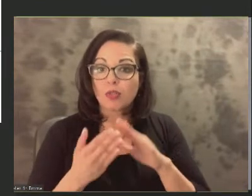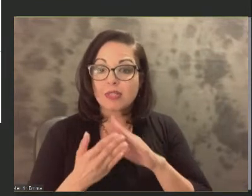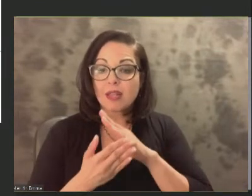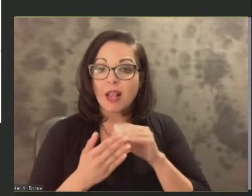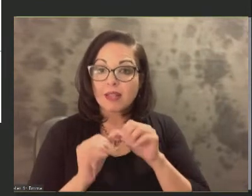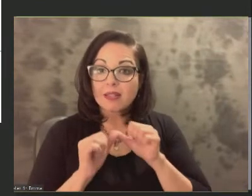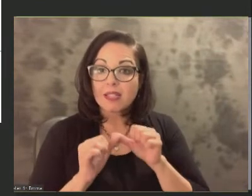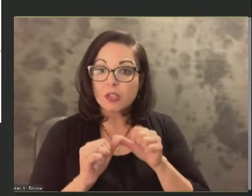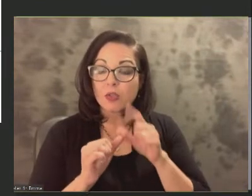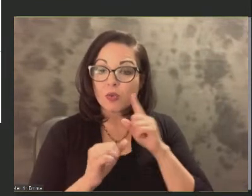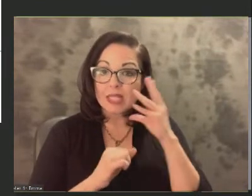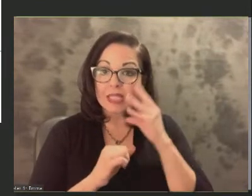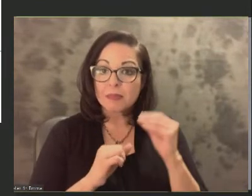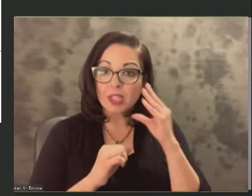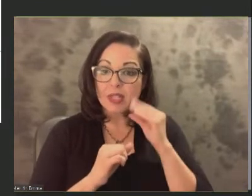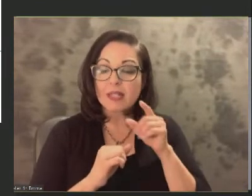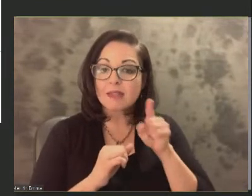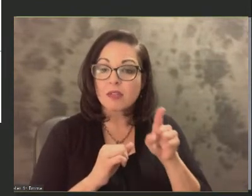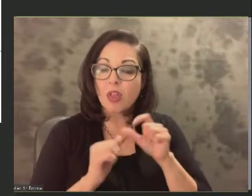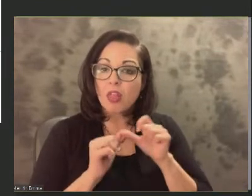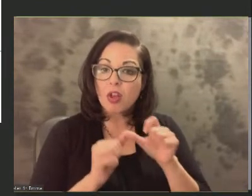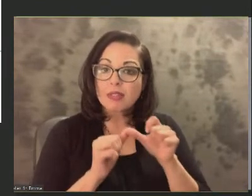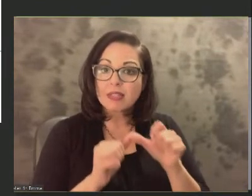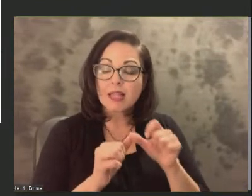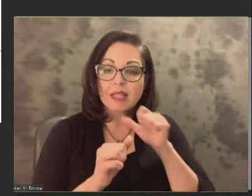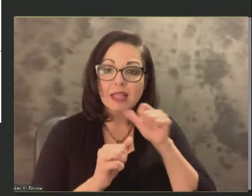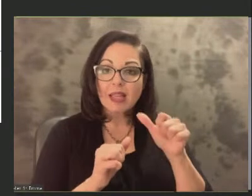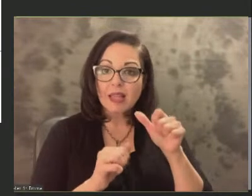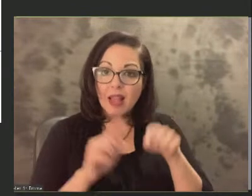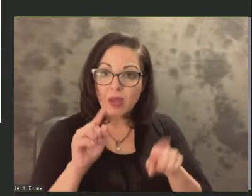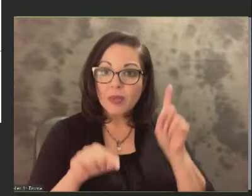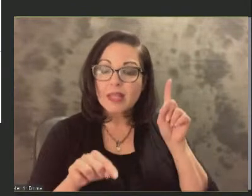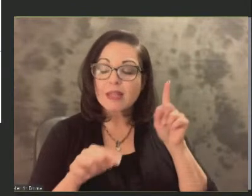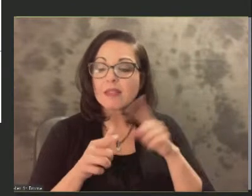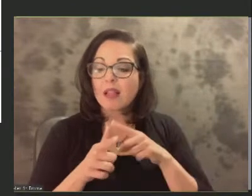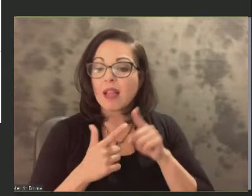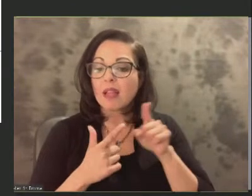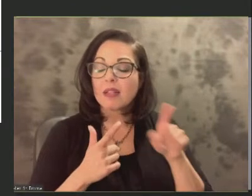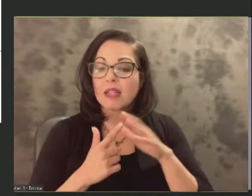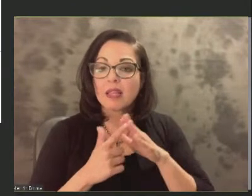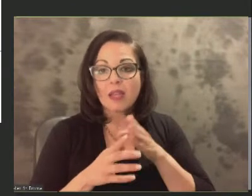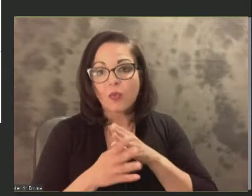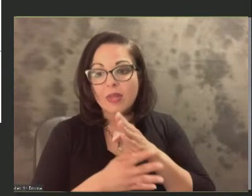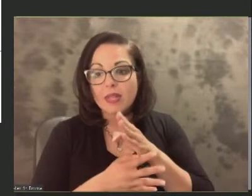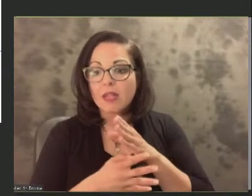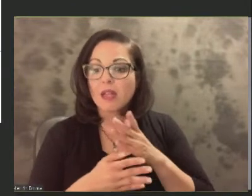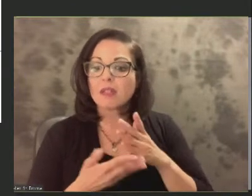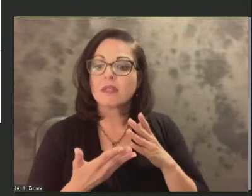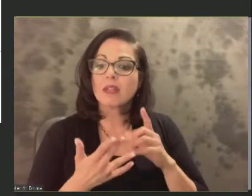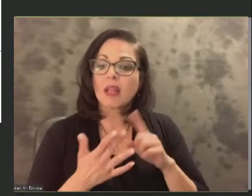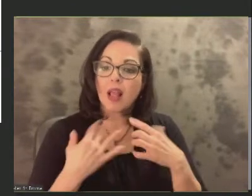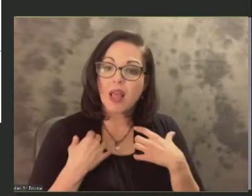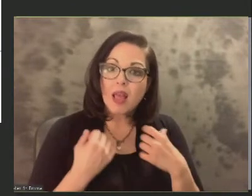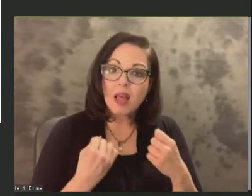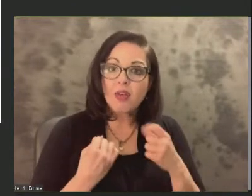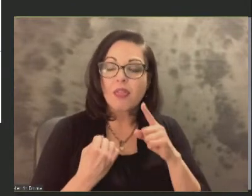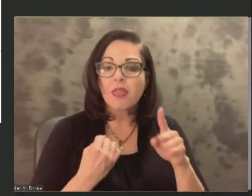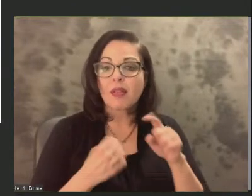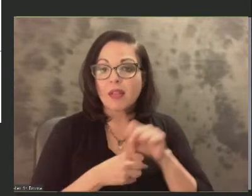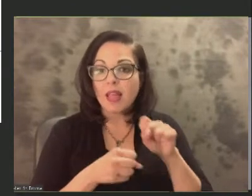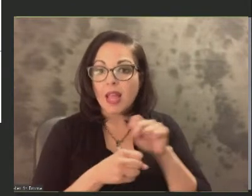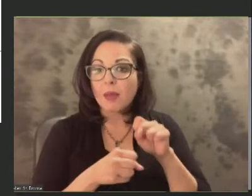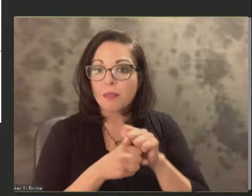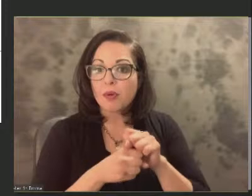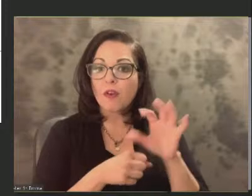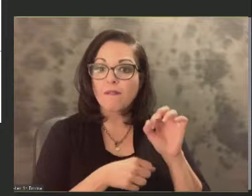to experience long-standing inequities in the arenas of health, the environment, in the labor force and the